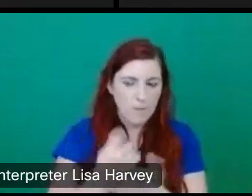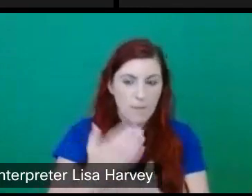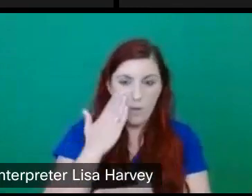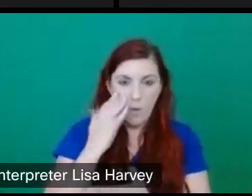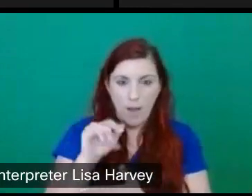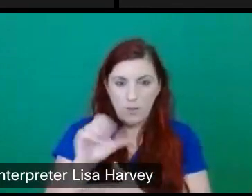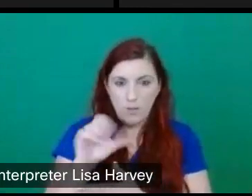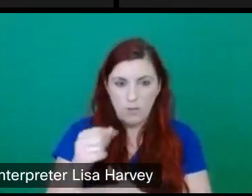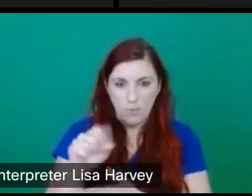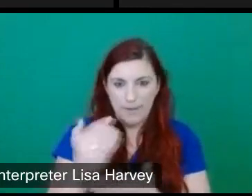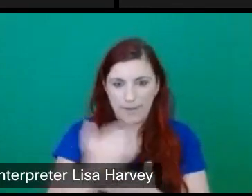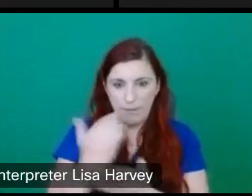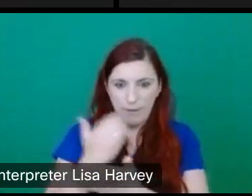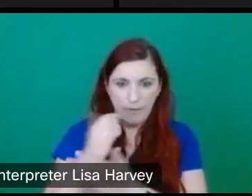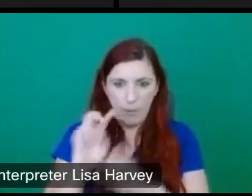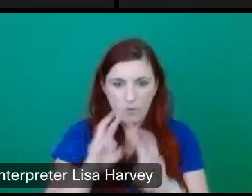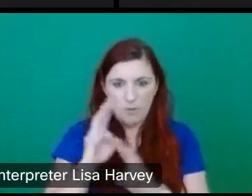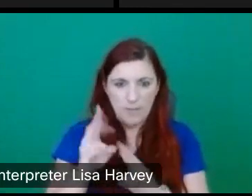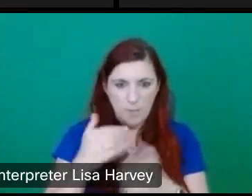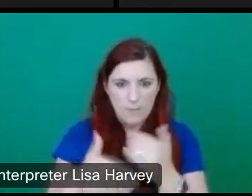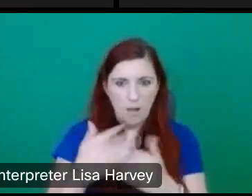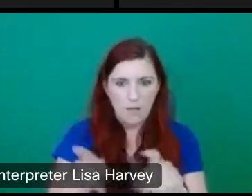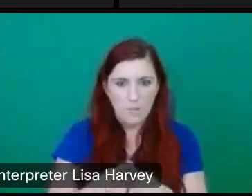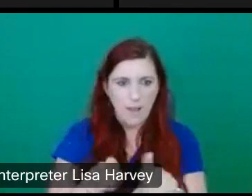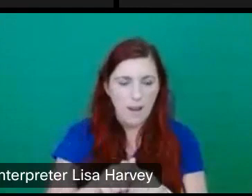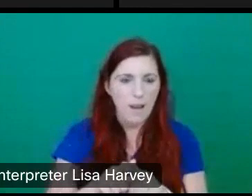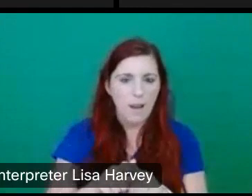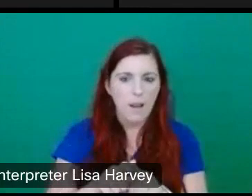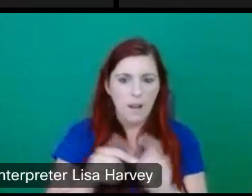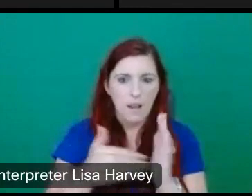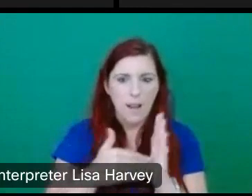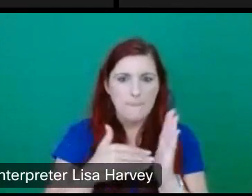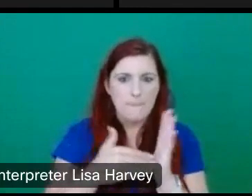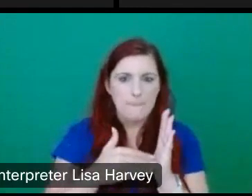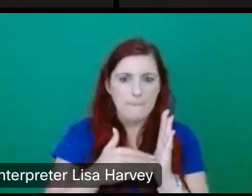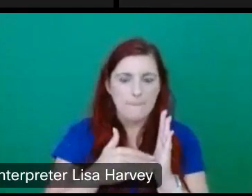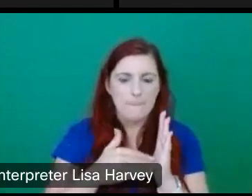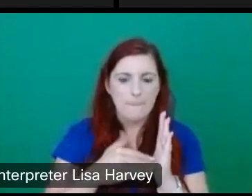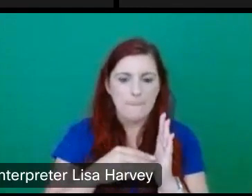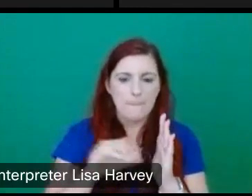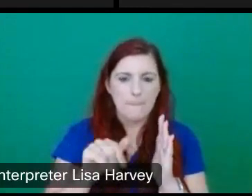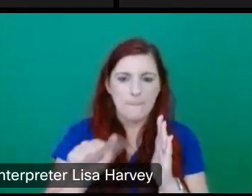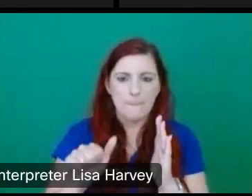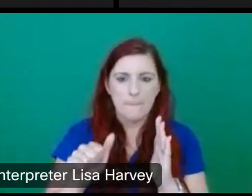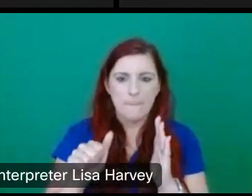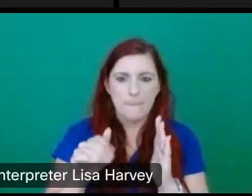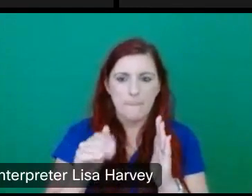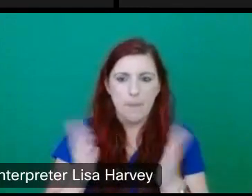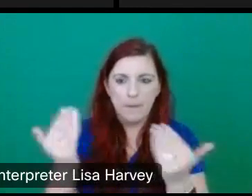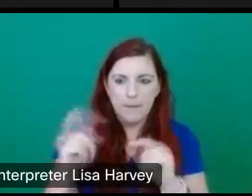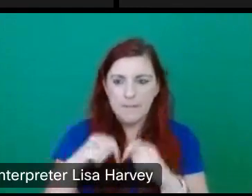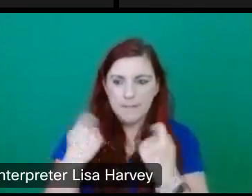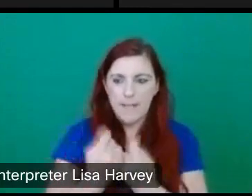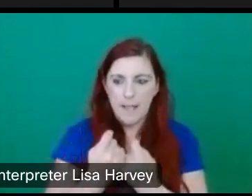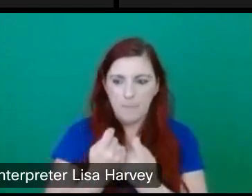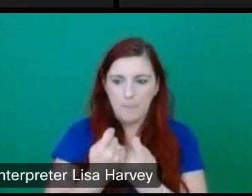kind of gathering together a few questions as well. Yes, so if the team, the panel would like to turn the cameras on, maybe I think you've covered